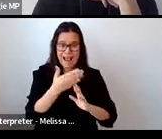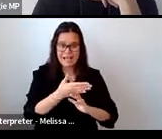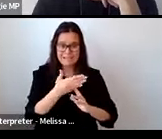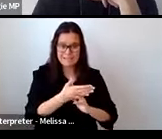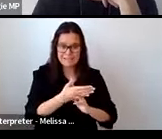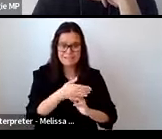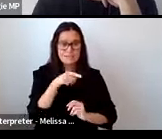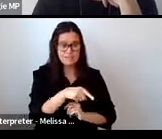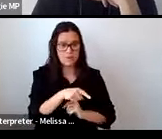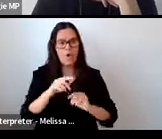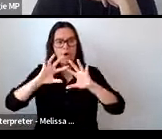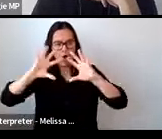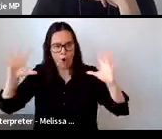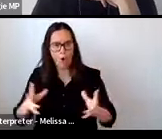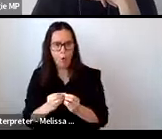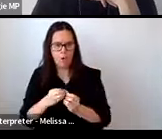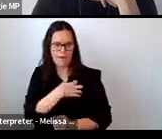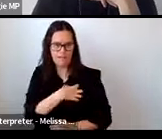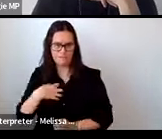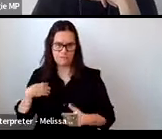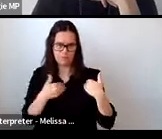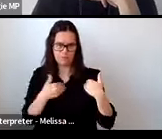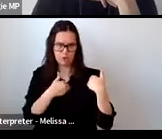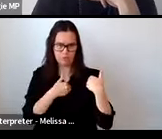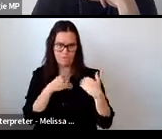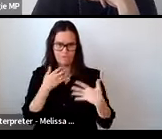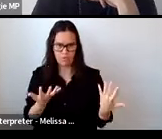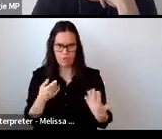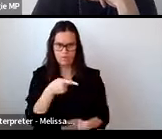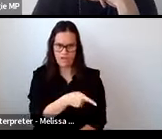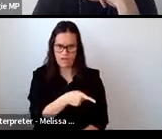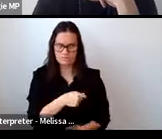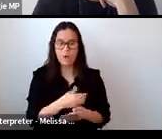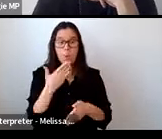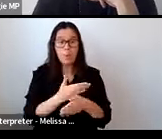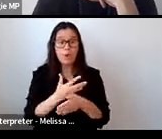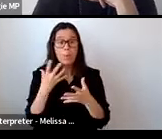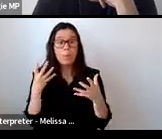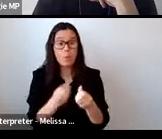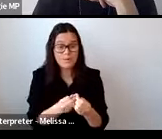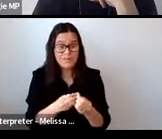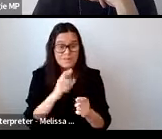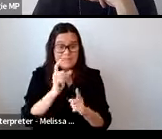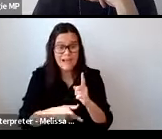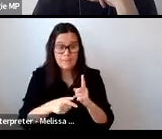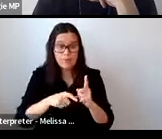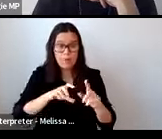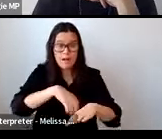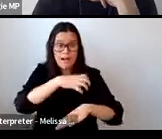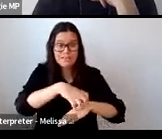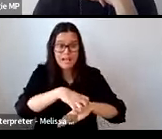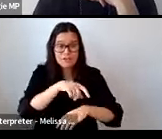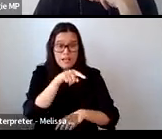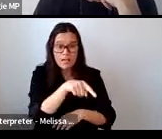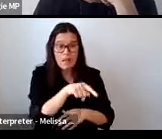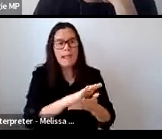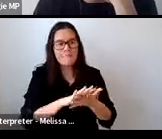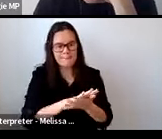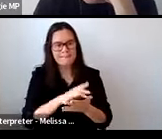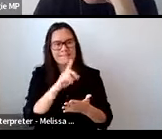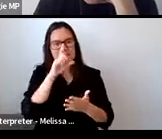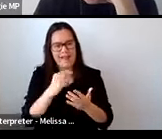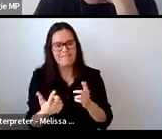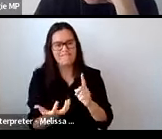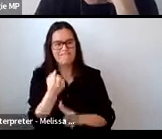government responsibility. Working with disabled people's organisations is most likely to result in solutions